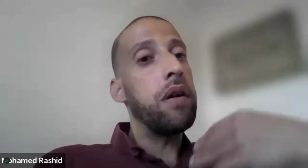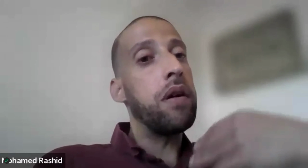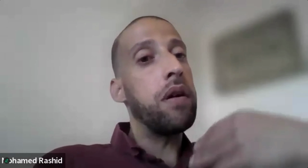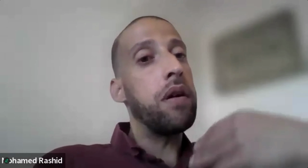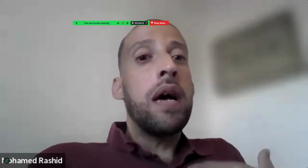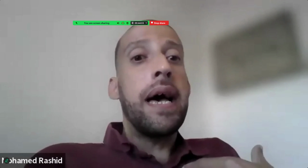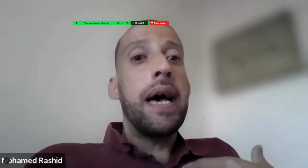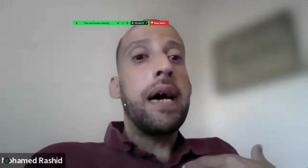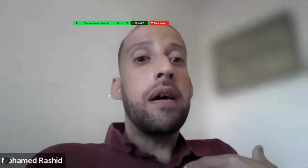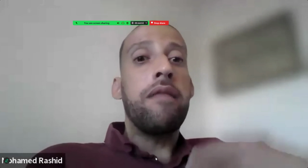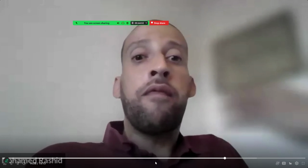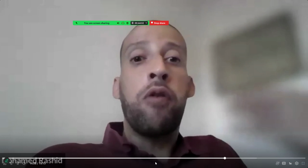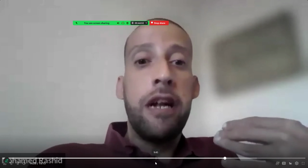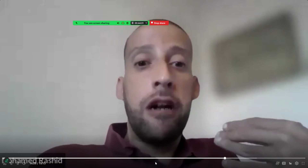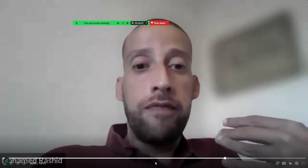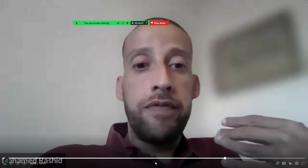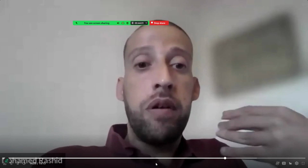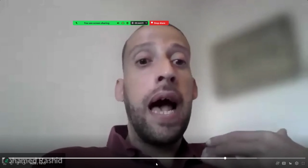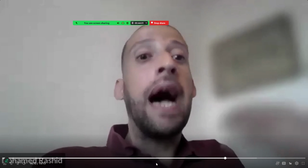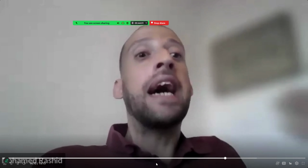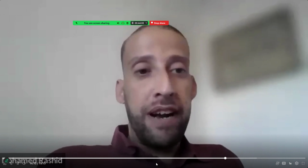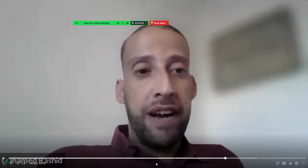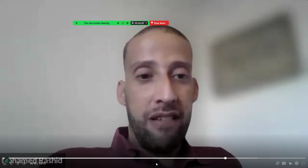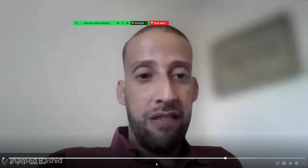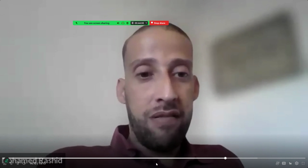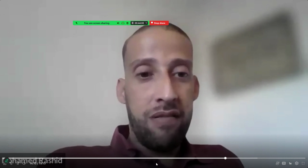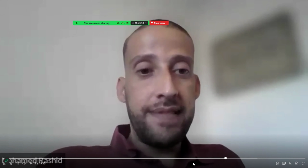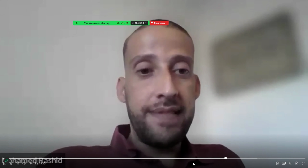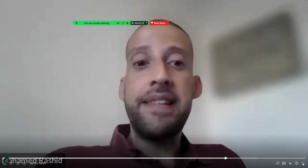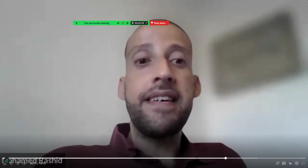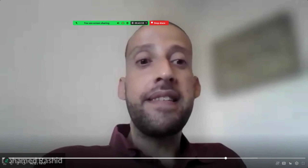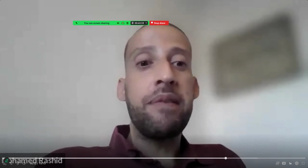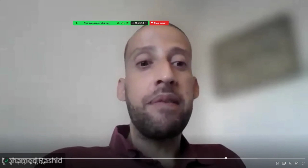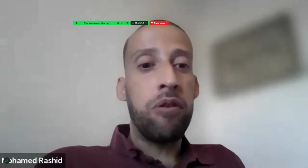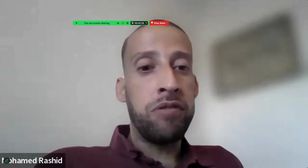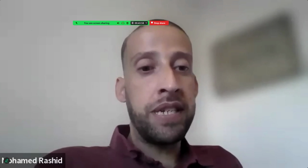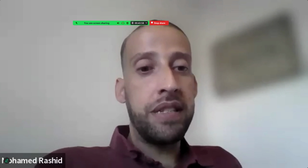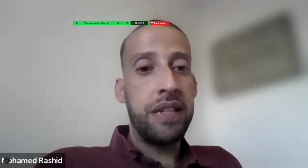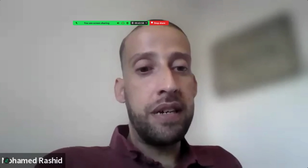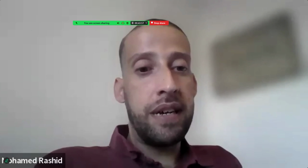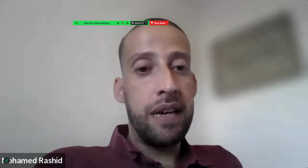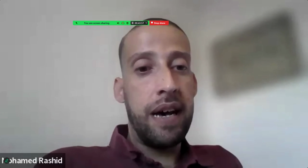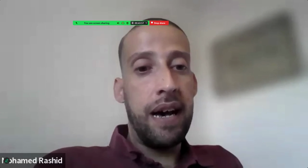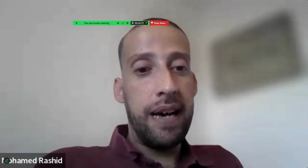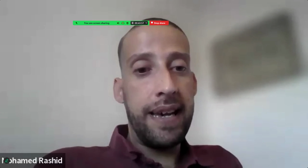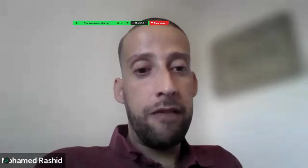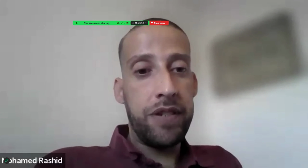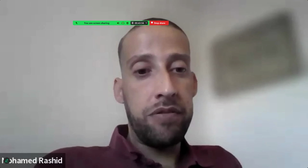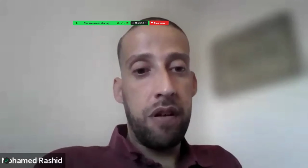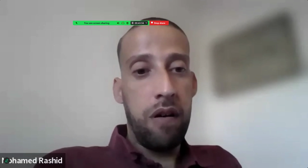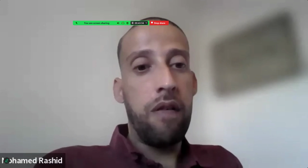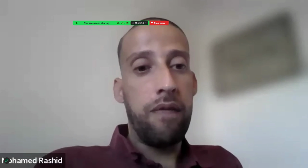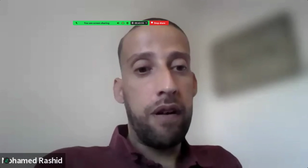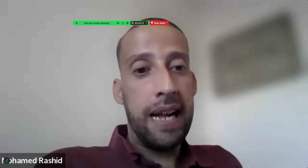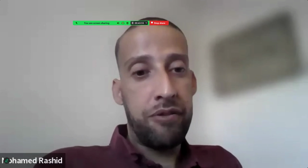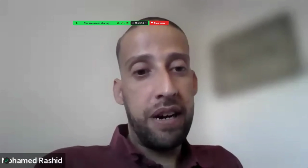went for the interview at Drail. That they were hosting Right. the